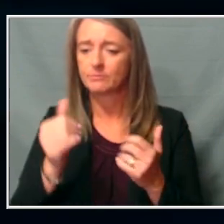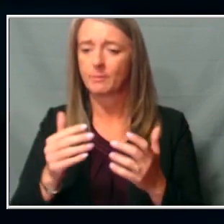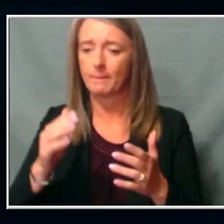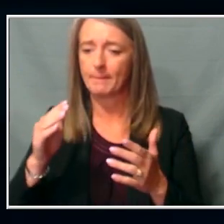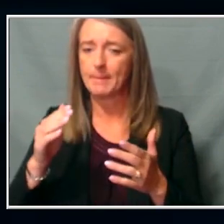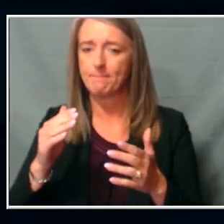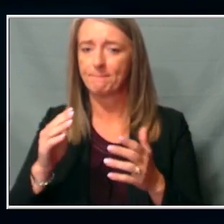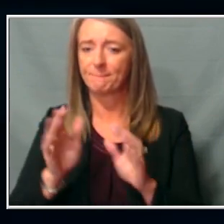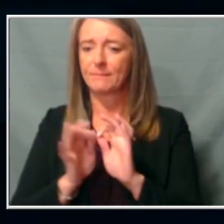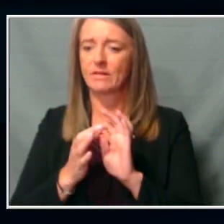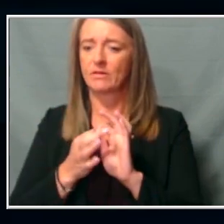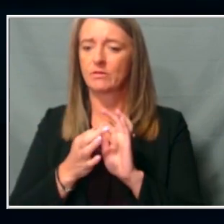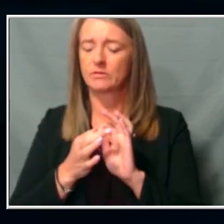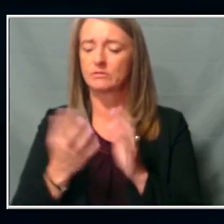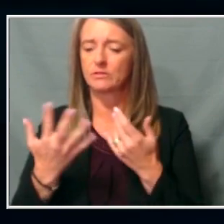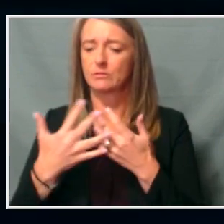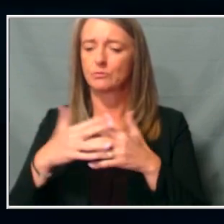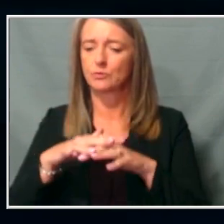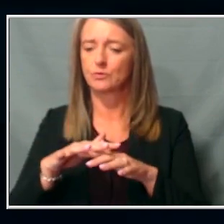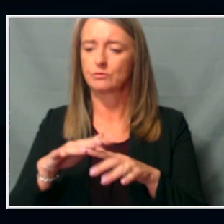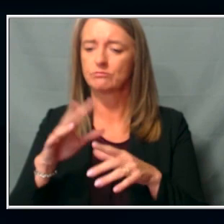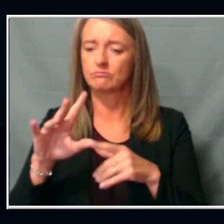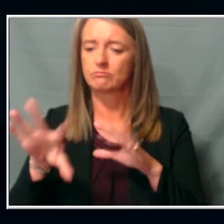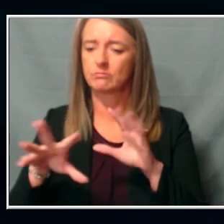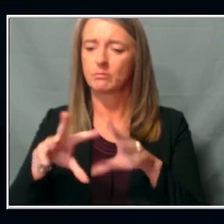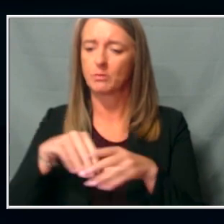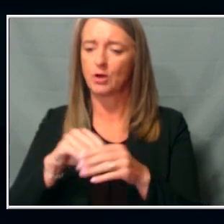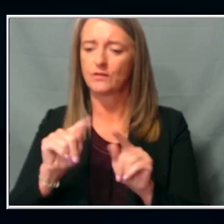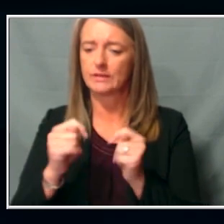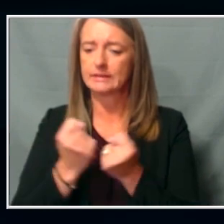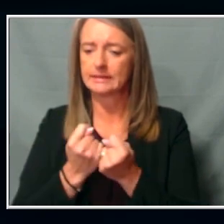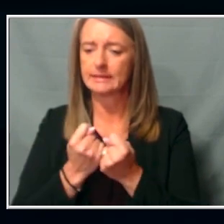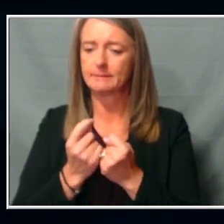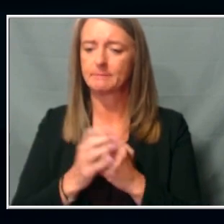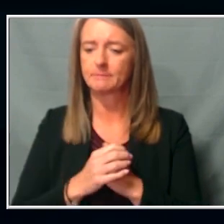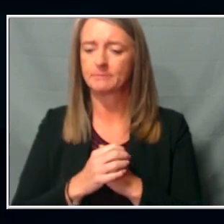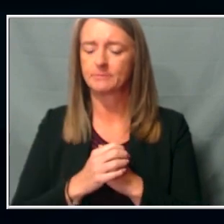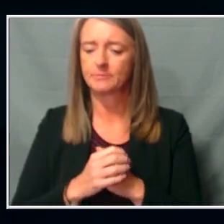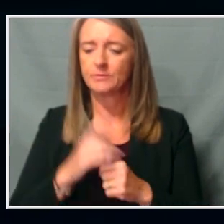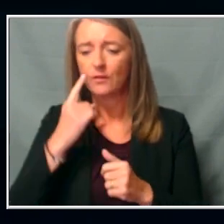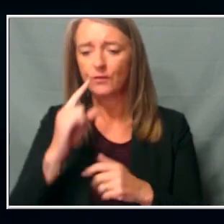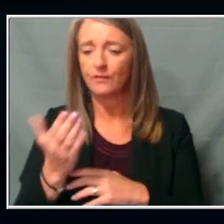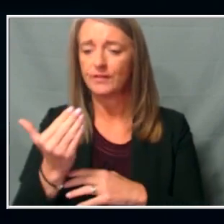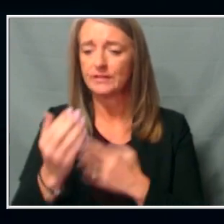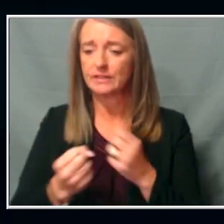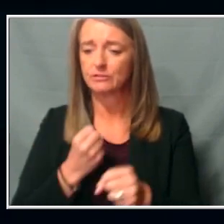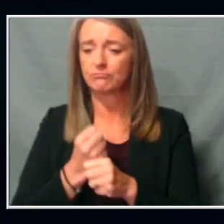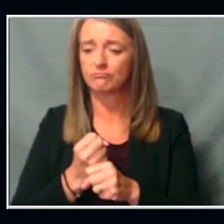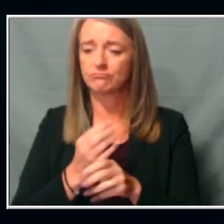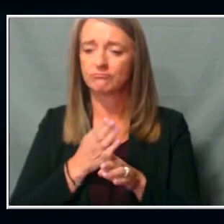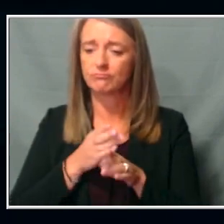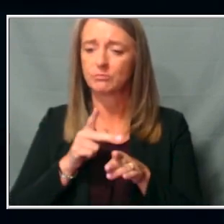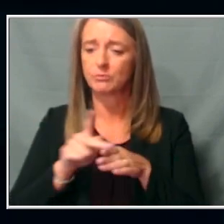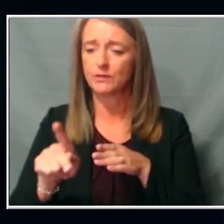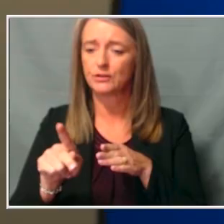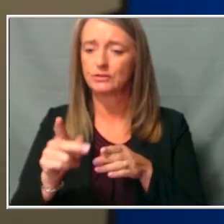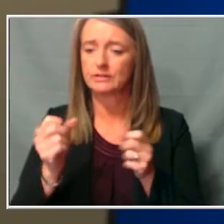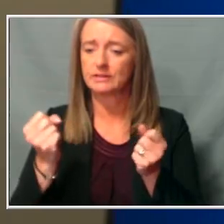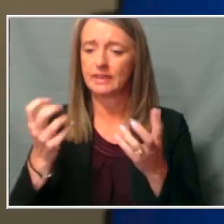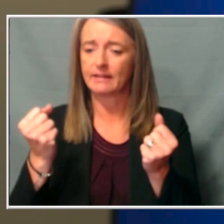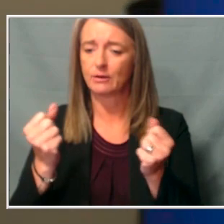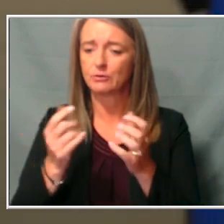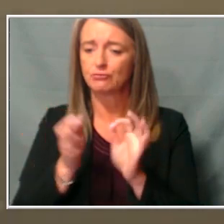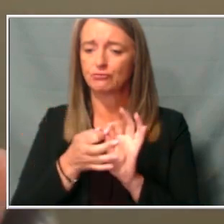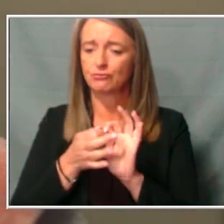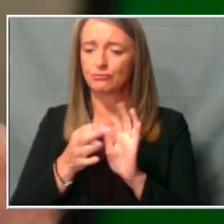rather an integral part of our team. Hayes is holding steady as well. For 15 years, she's been a professional sign language interpreter. This